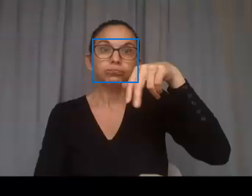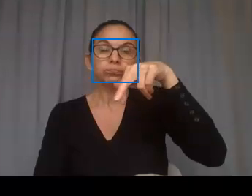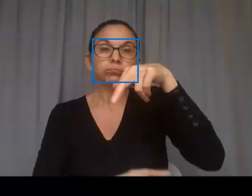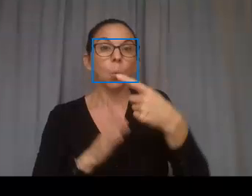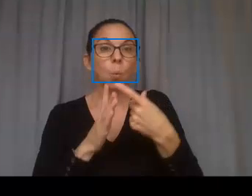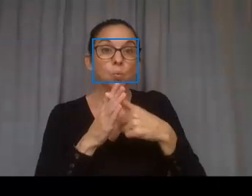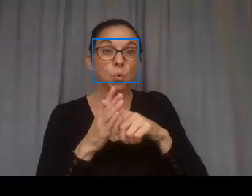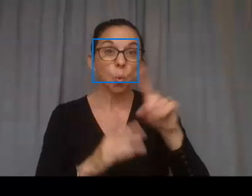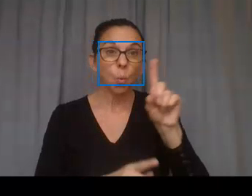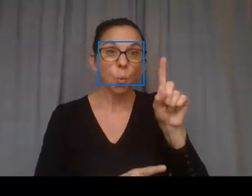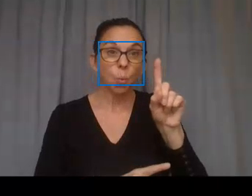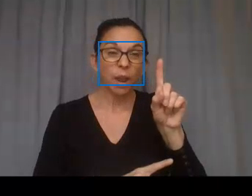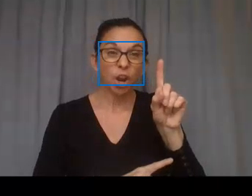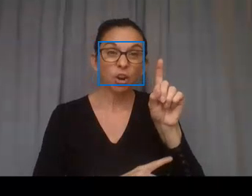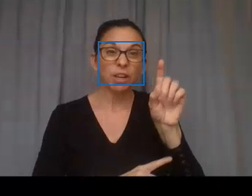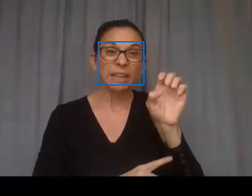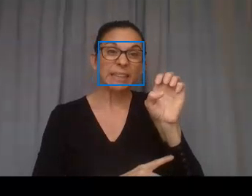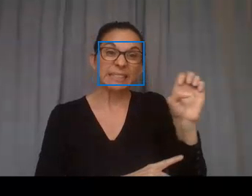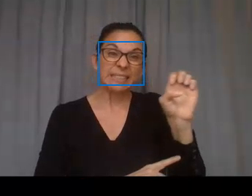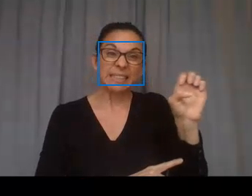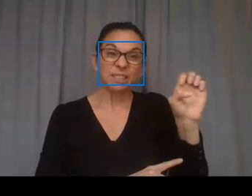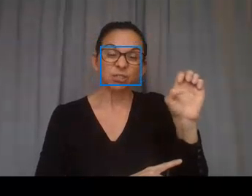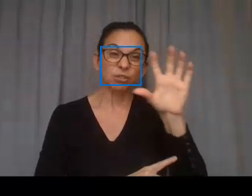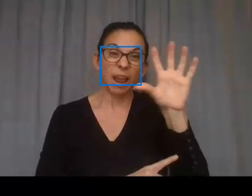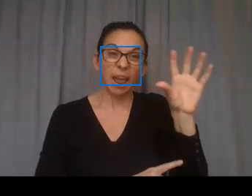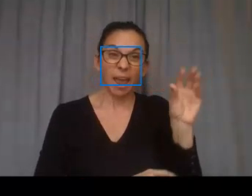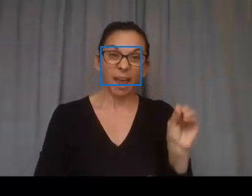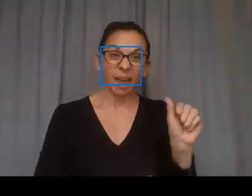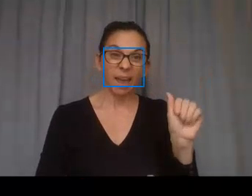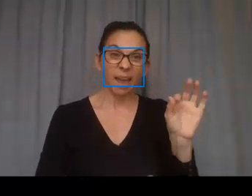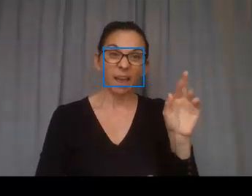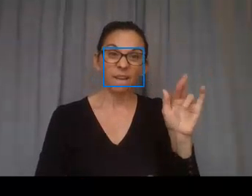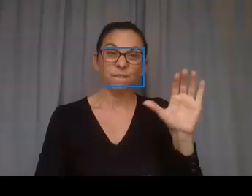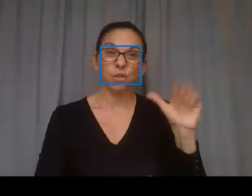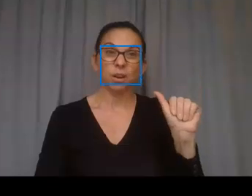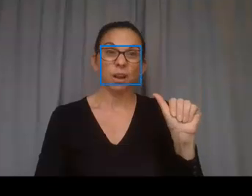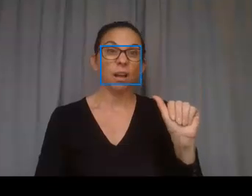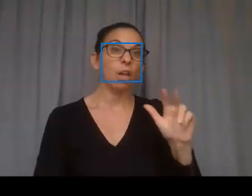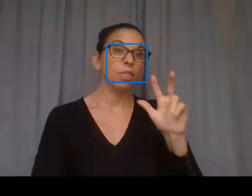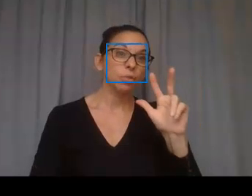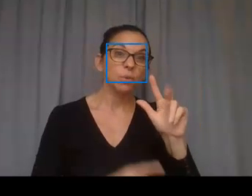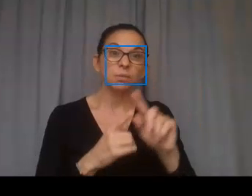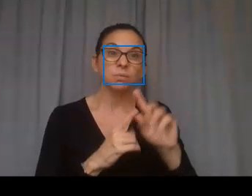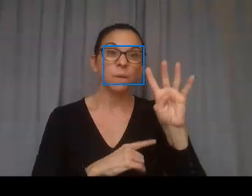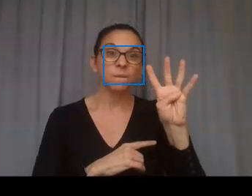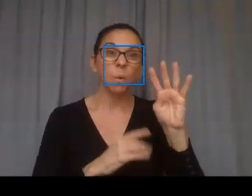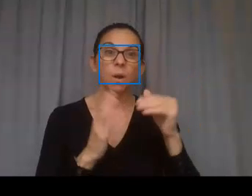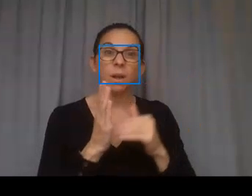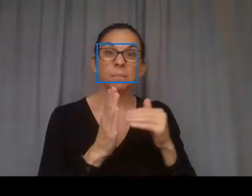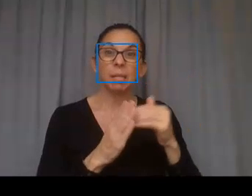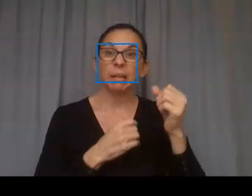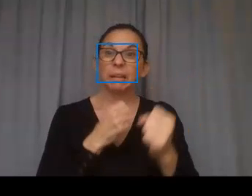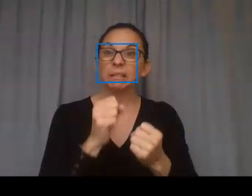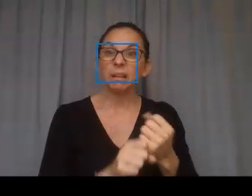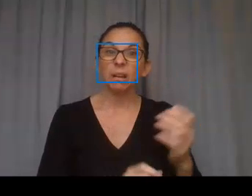Eastern Africa, and we're talking about the Paleolithic era here, about 3 to 4 million years ago. Now, about 100,000 to 400,000 years ago,